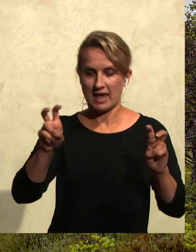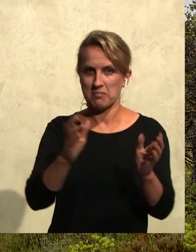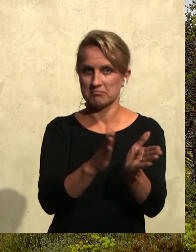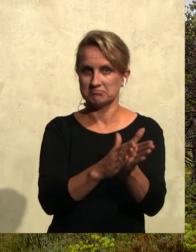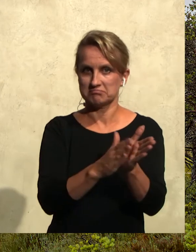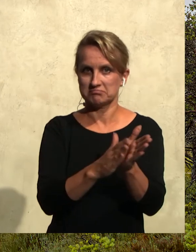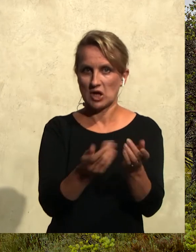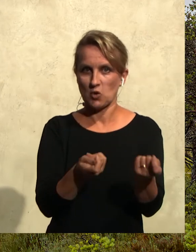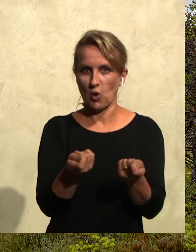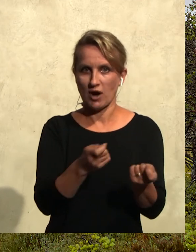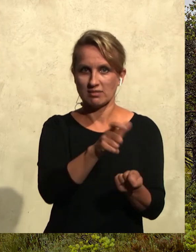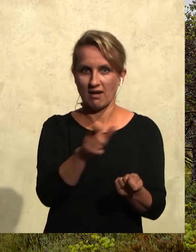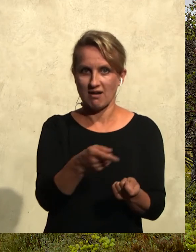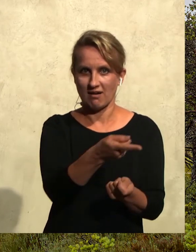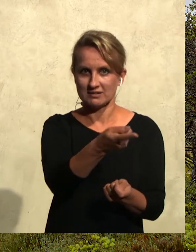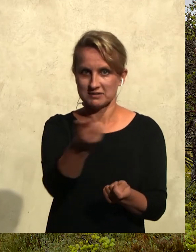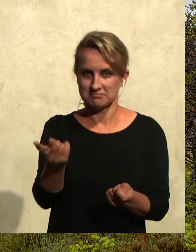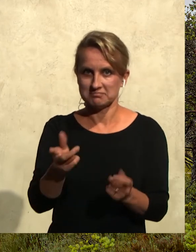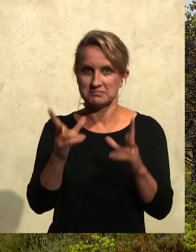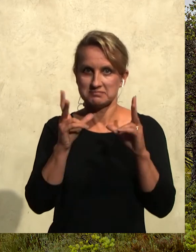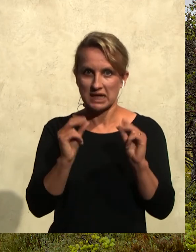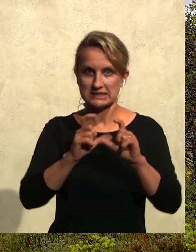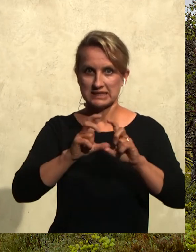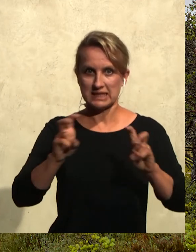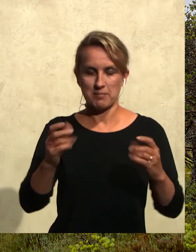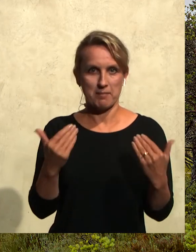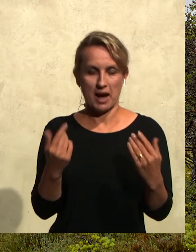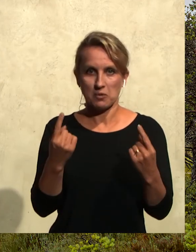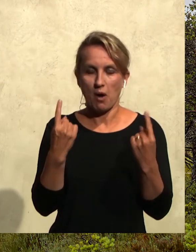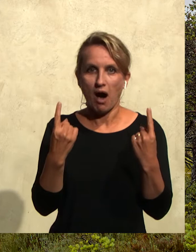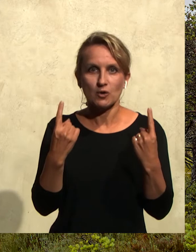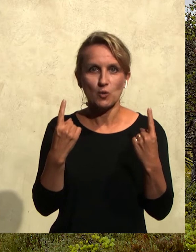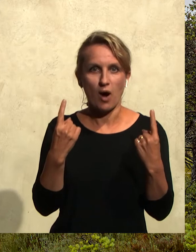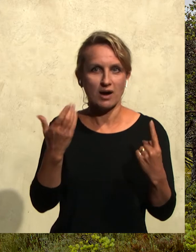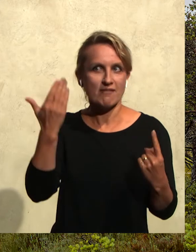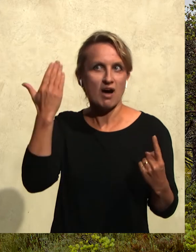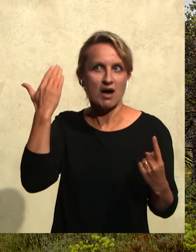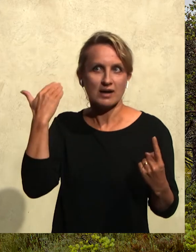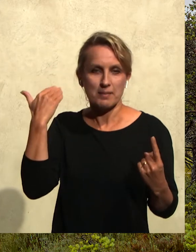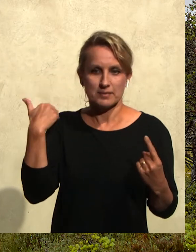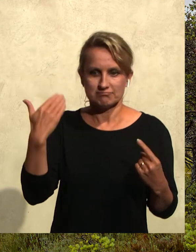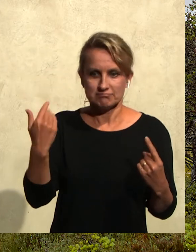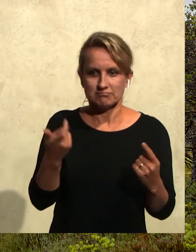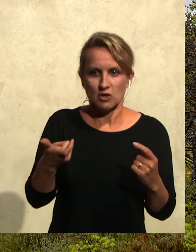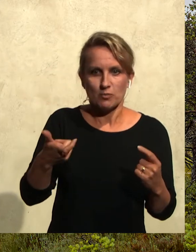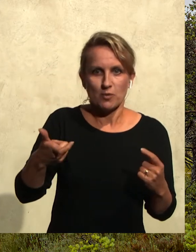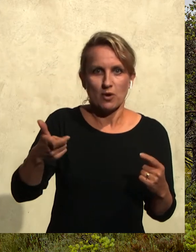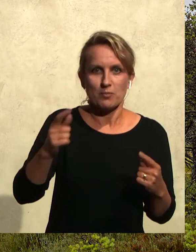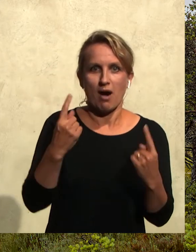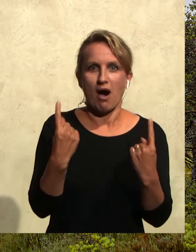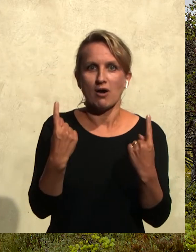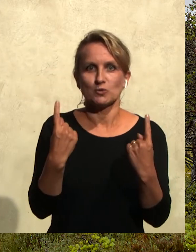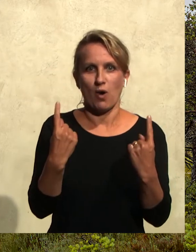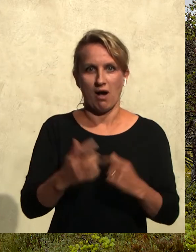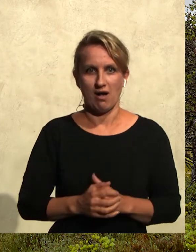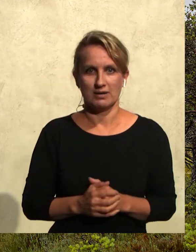so important than now, as Europe faces so much uncertainty and challenges,